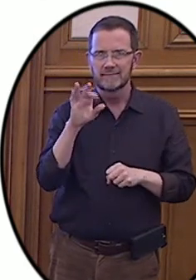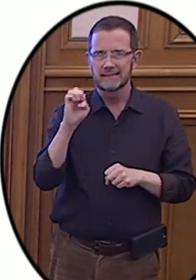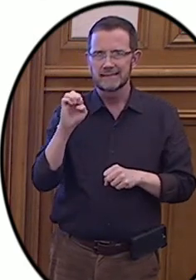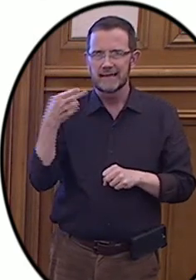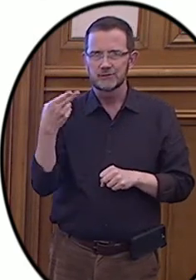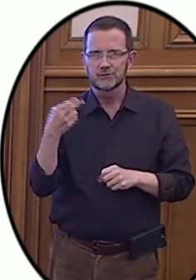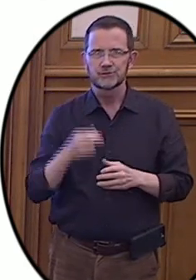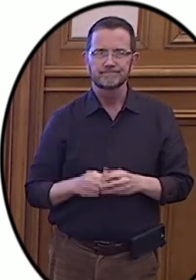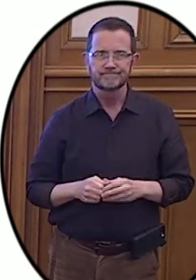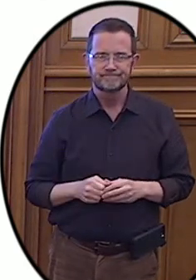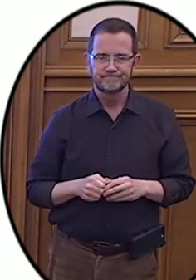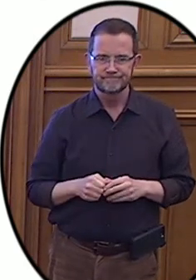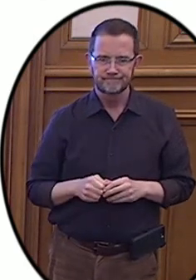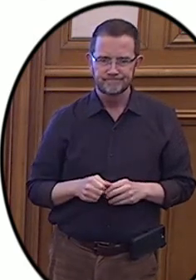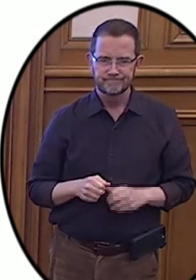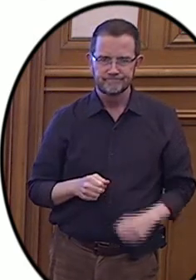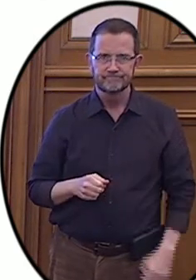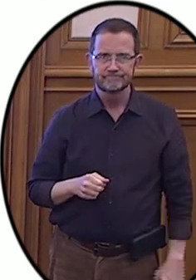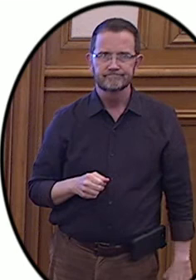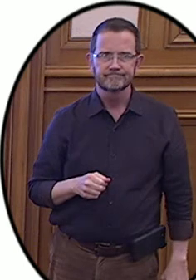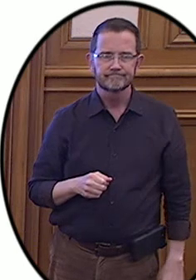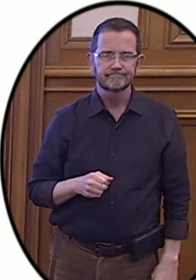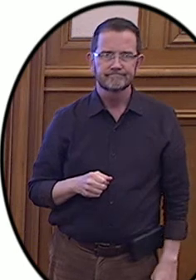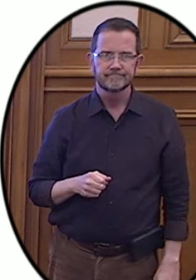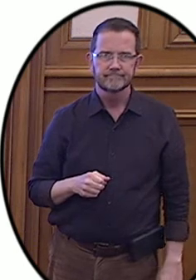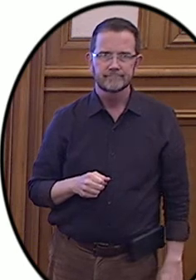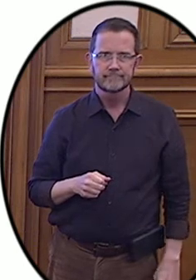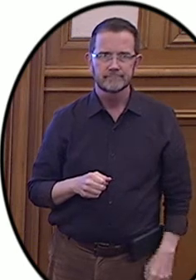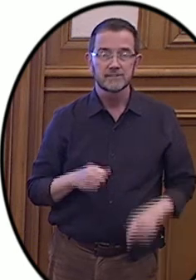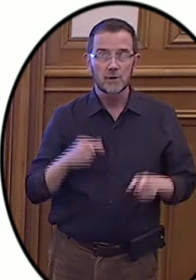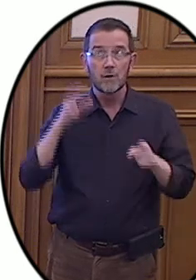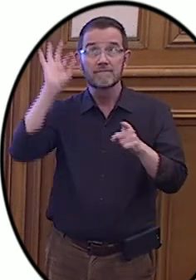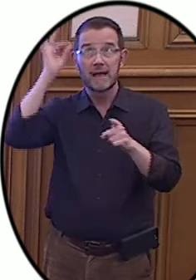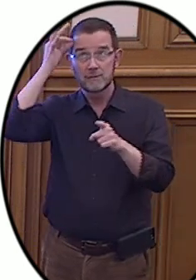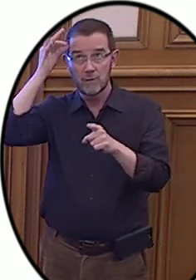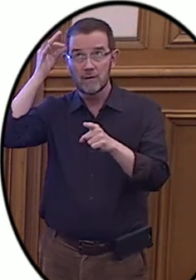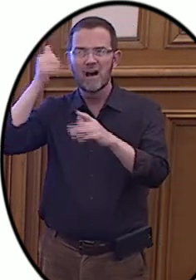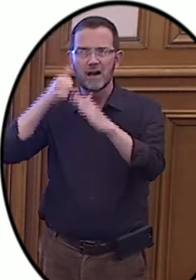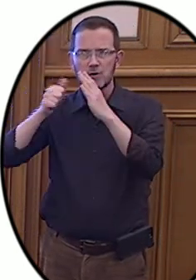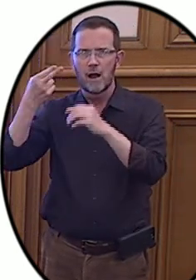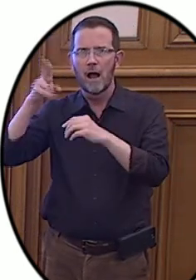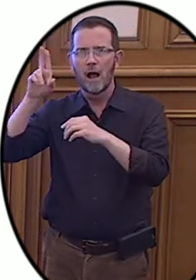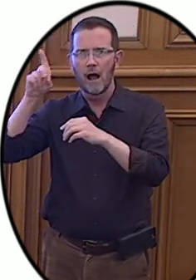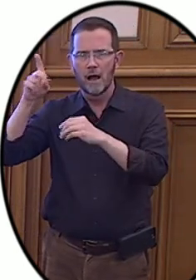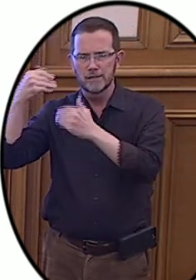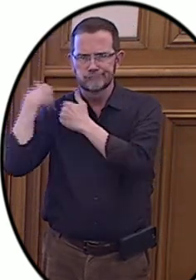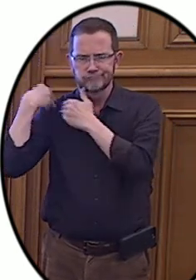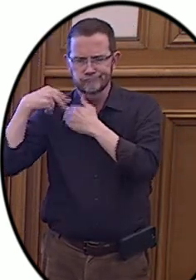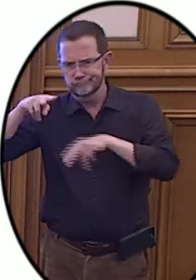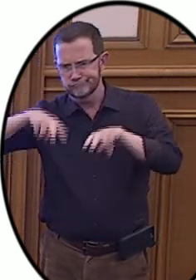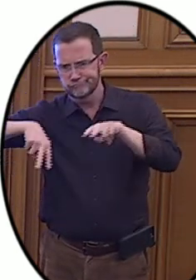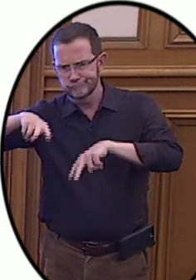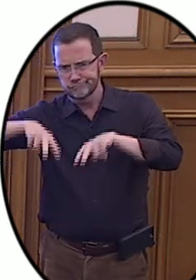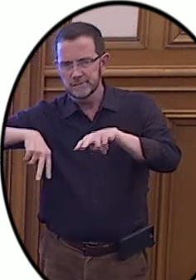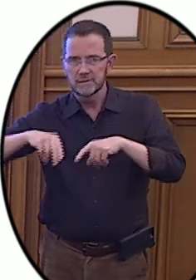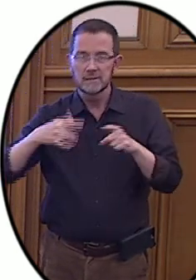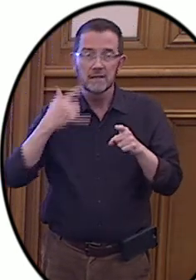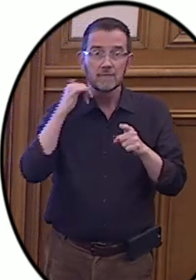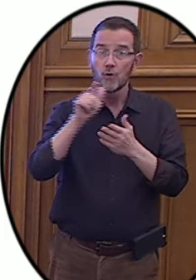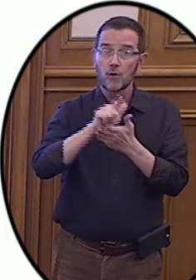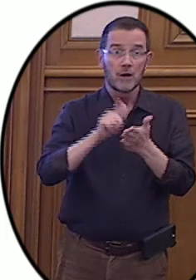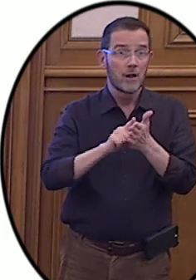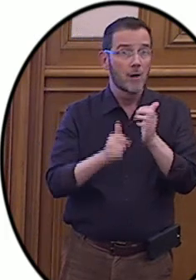mention, as I said earlier, federal law is primarily enforced by HUD, and here California law is primarily enforced